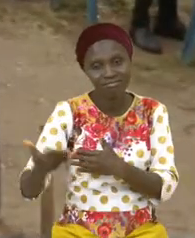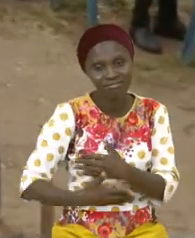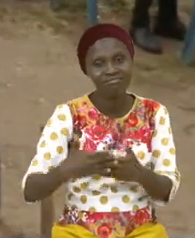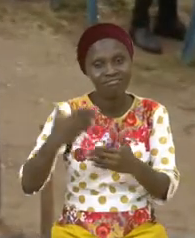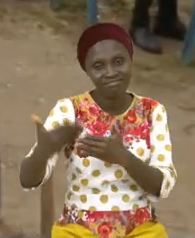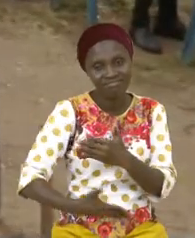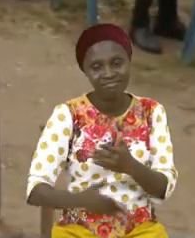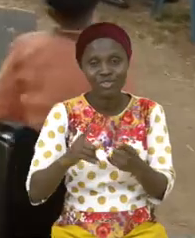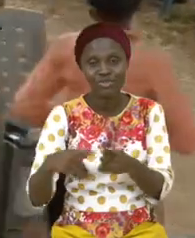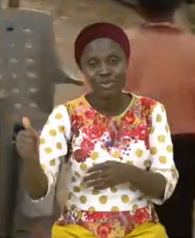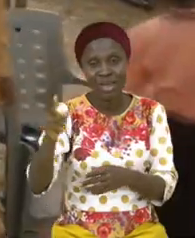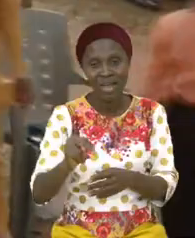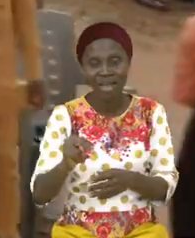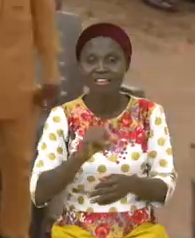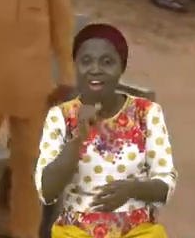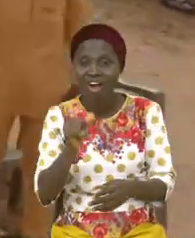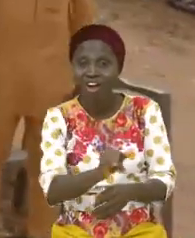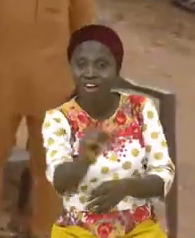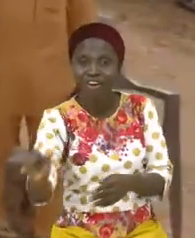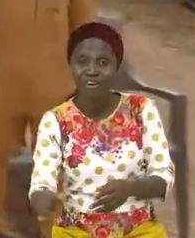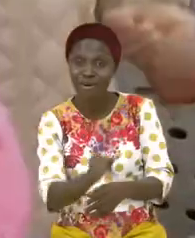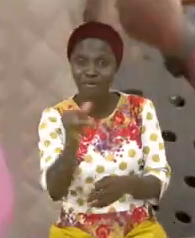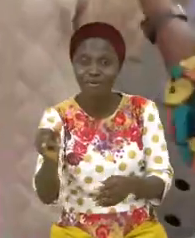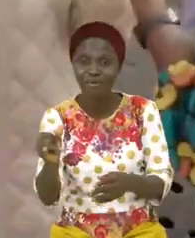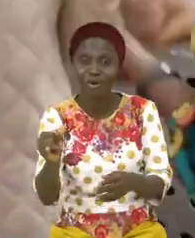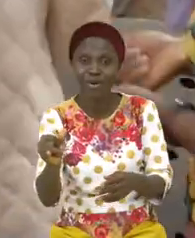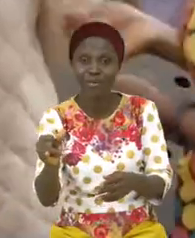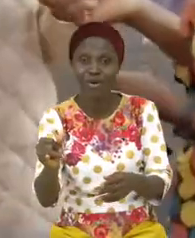an uncommon assembly.